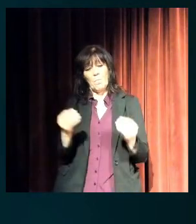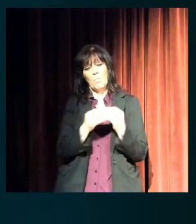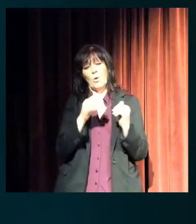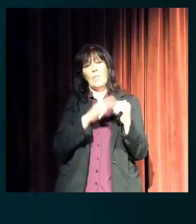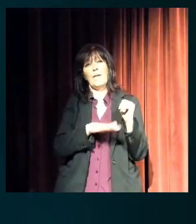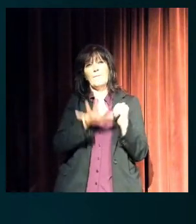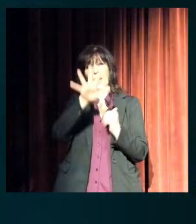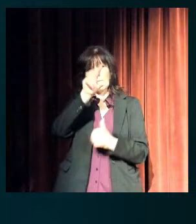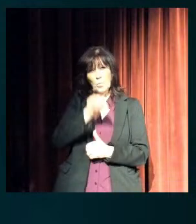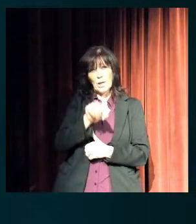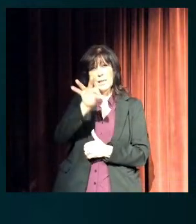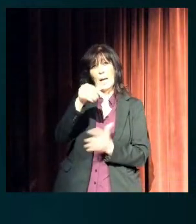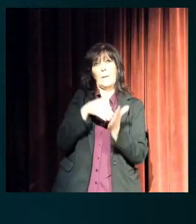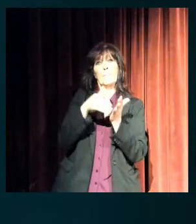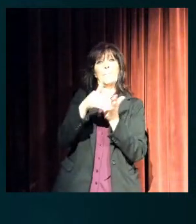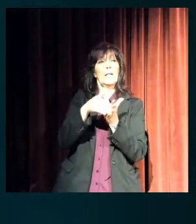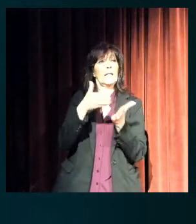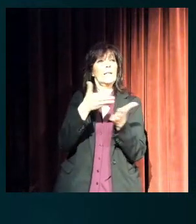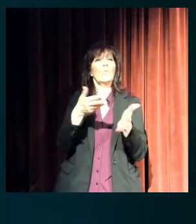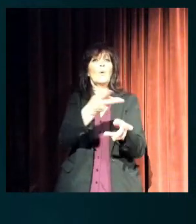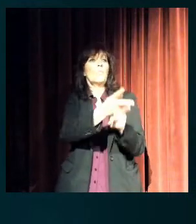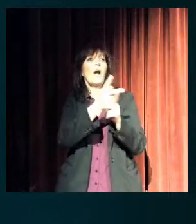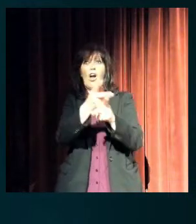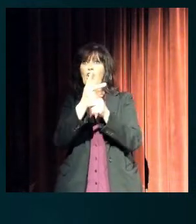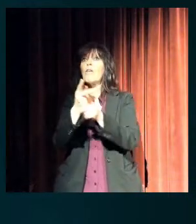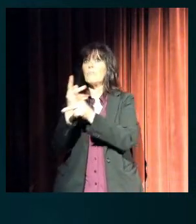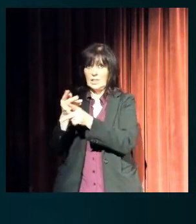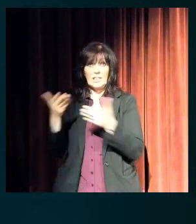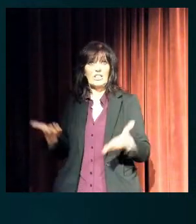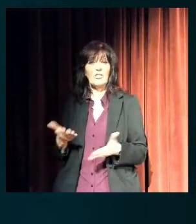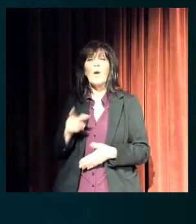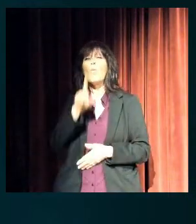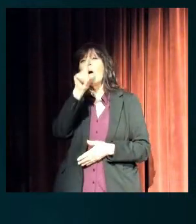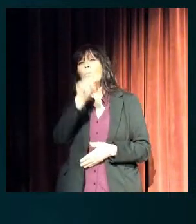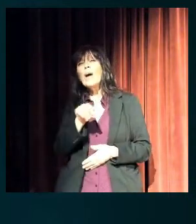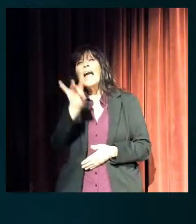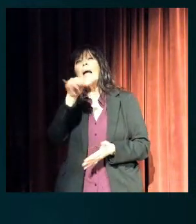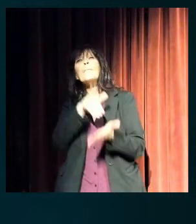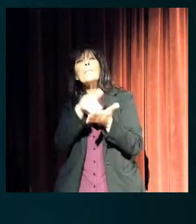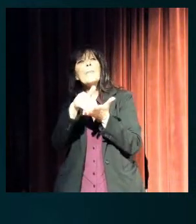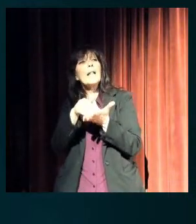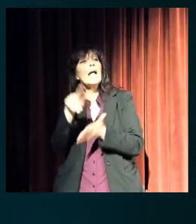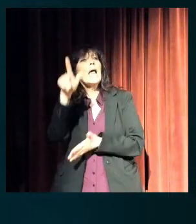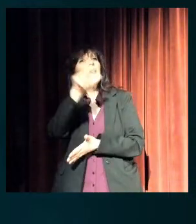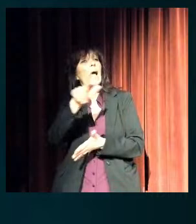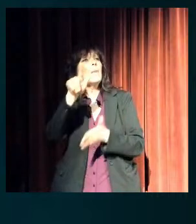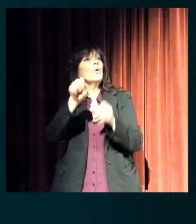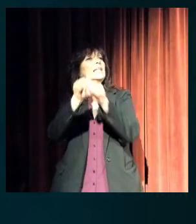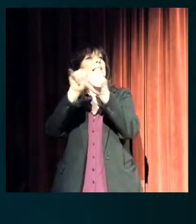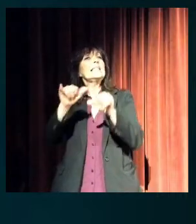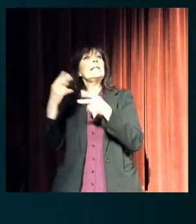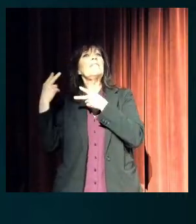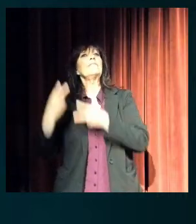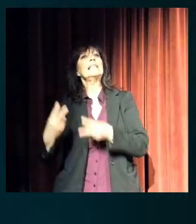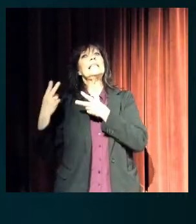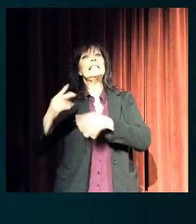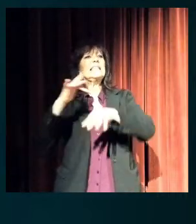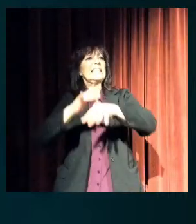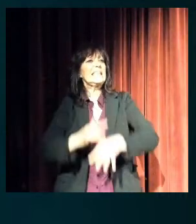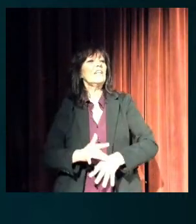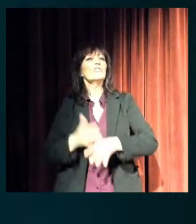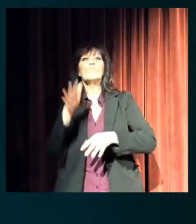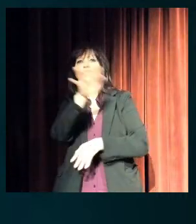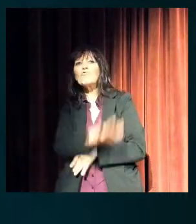than 5.9 million items were borrowed, and there were 1.8 million library system visits across